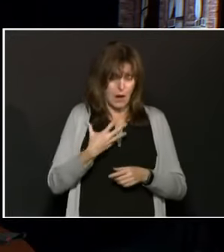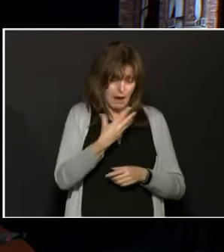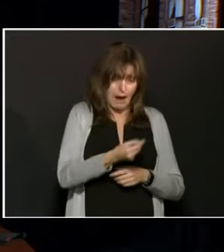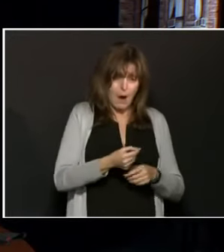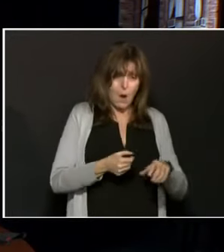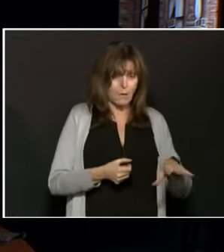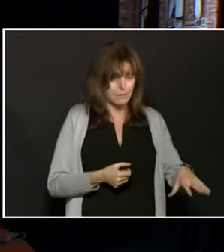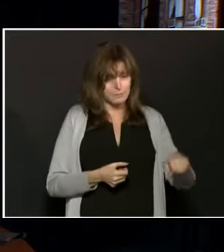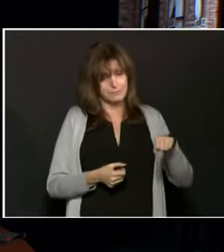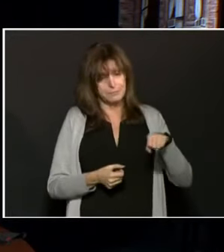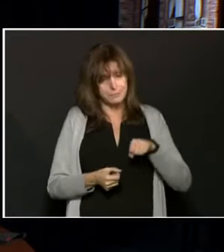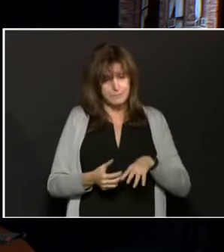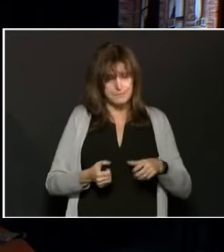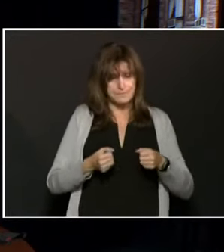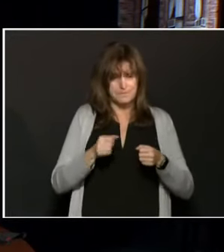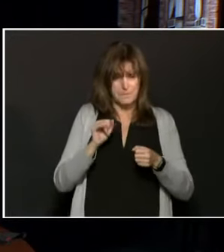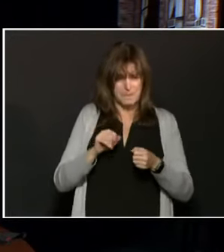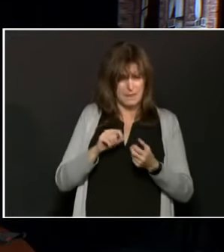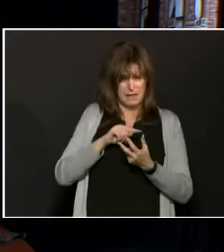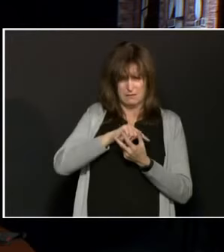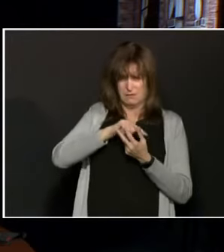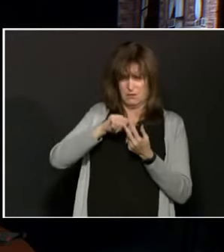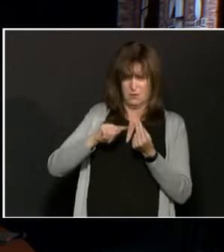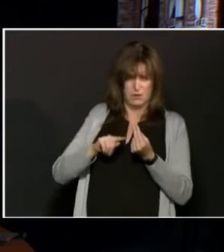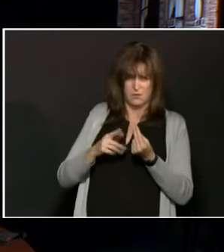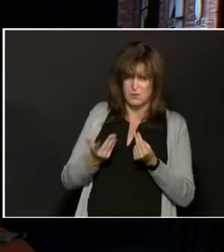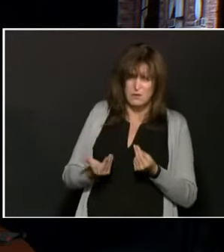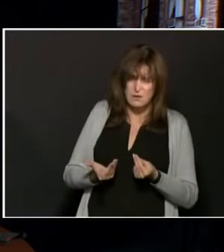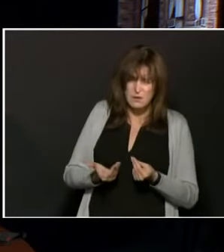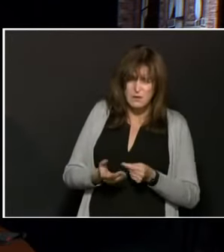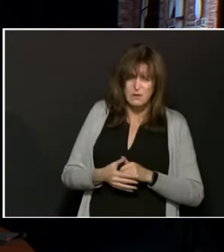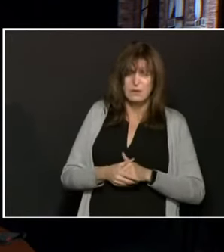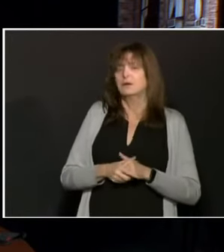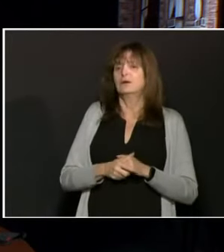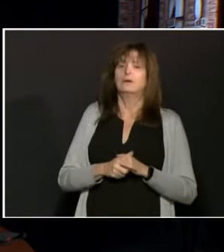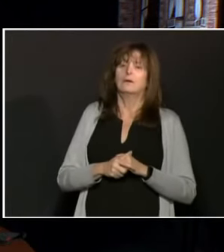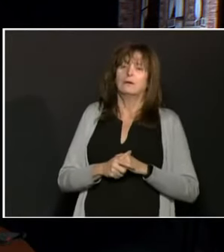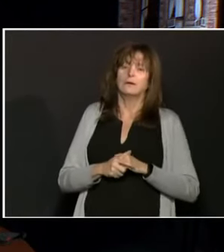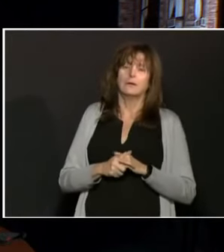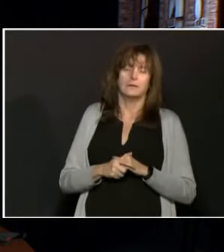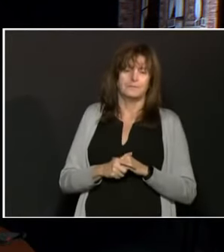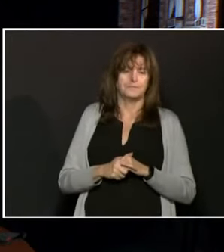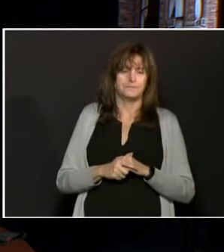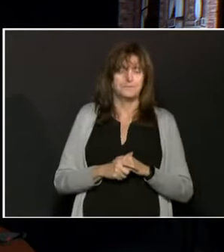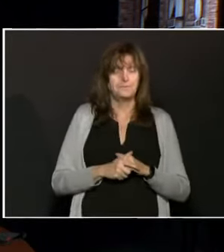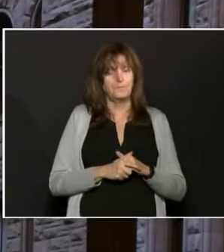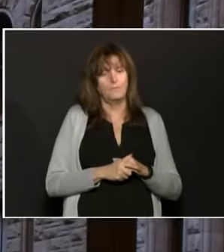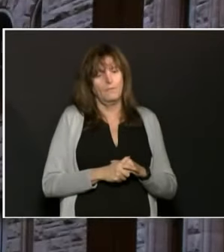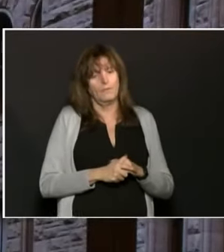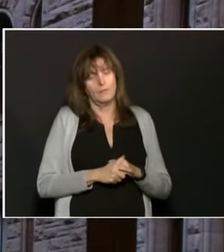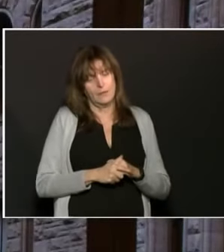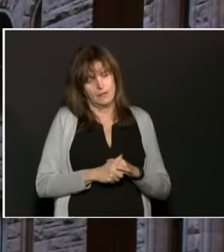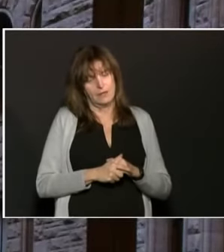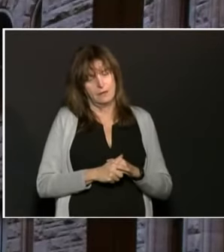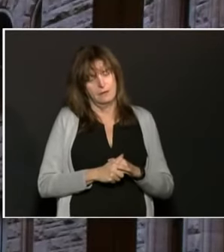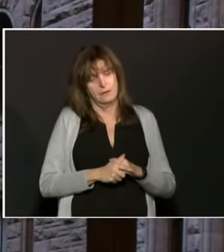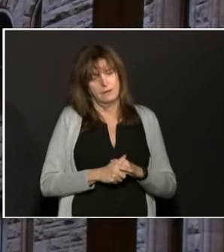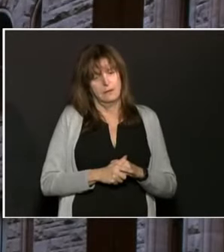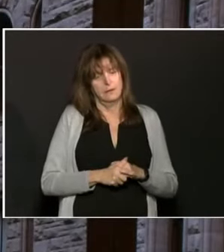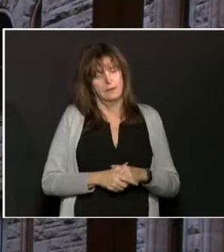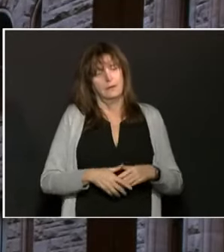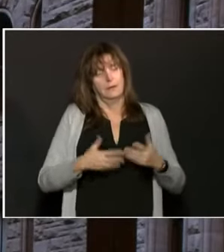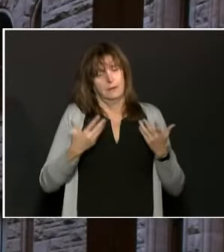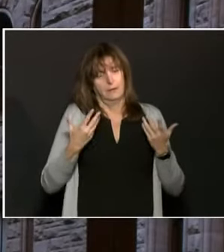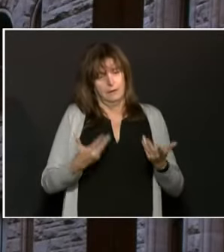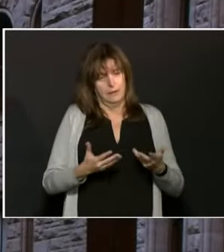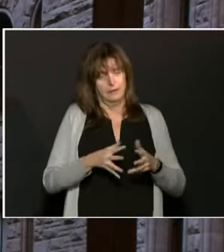is it all three? What does your data show in that regard? Well, I think, you look at the data that Dr.